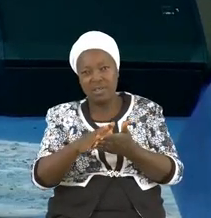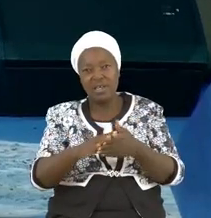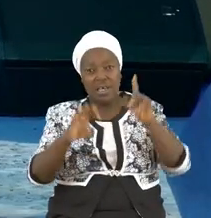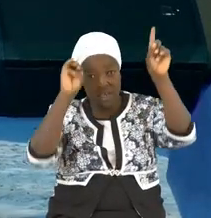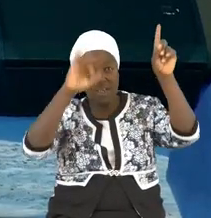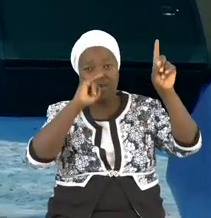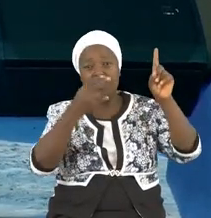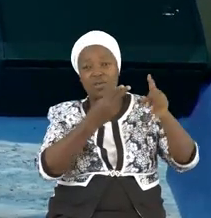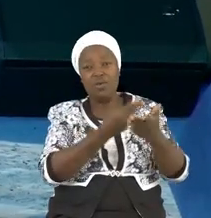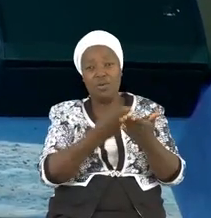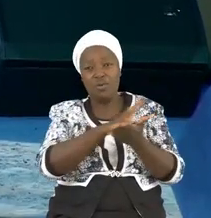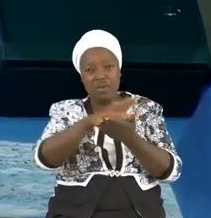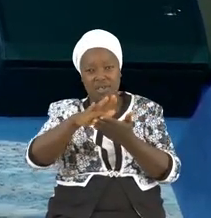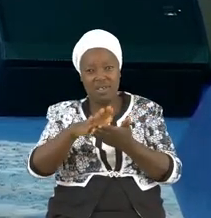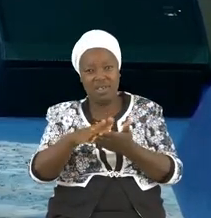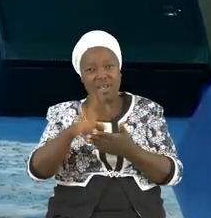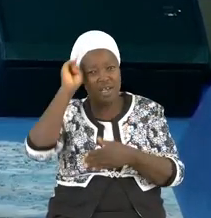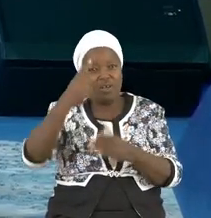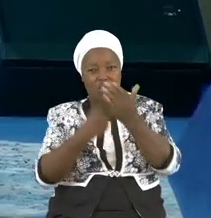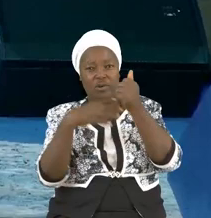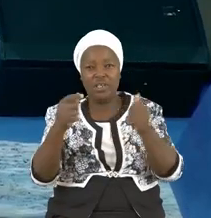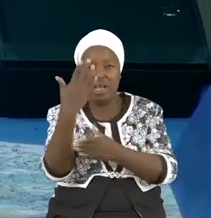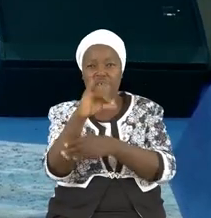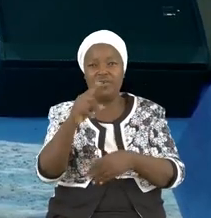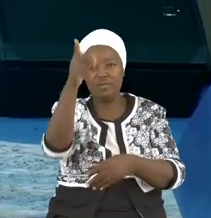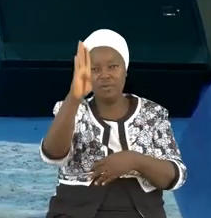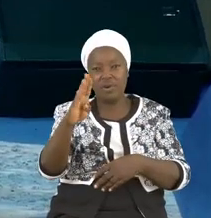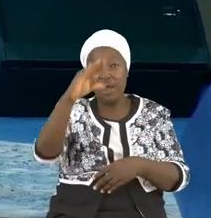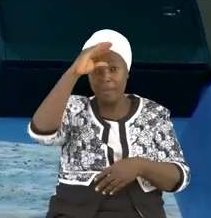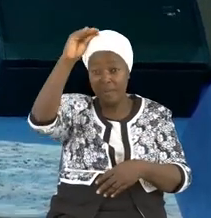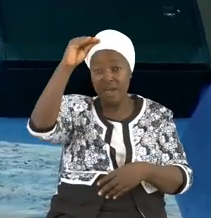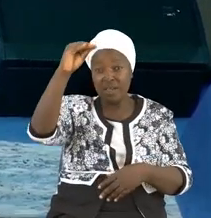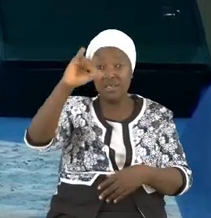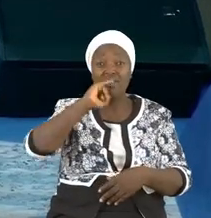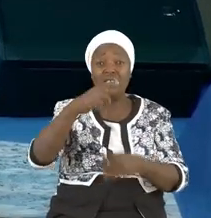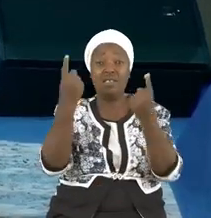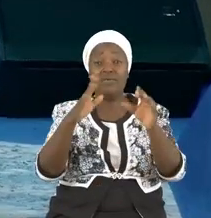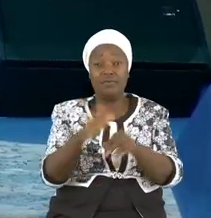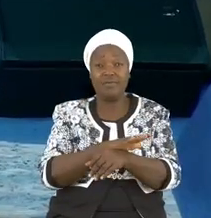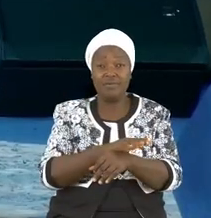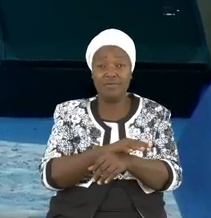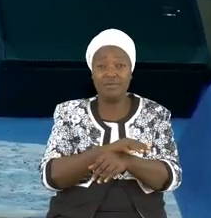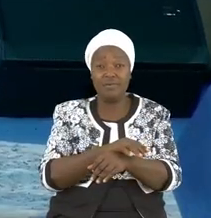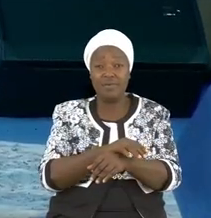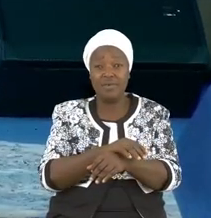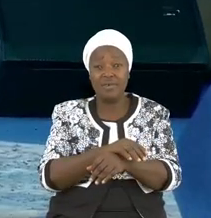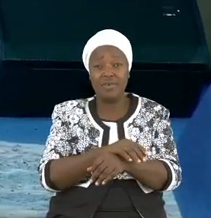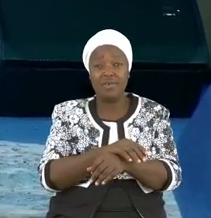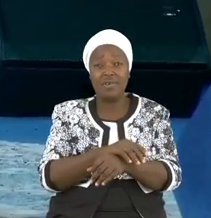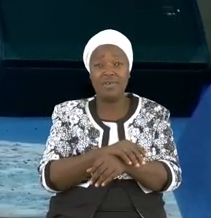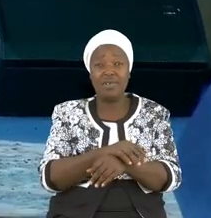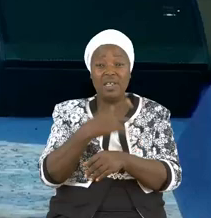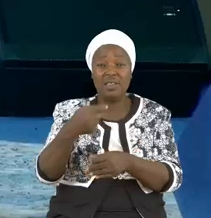holds the hand of God. Man is sinful. The Lamb of God